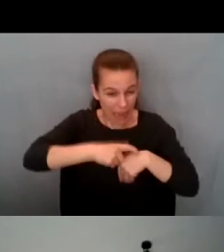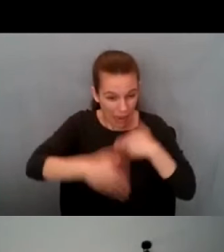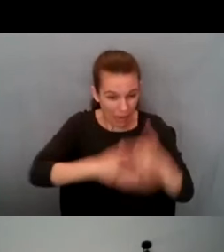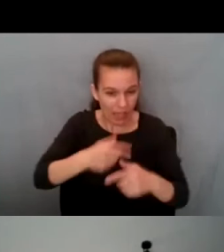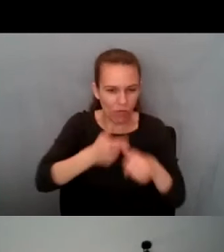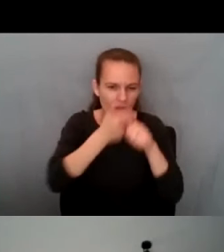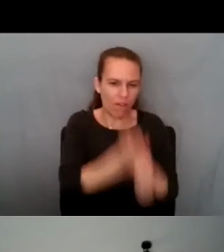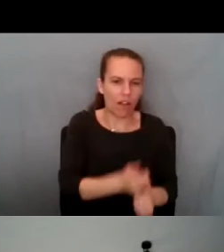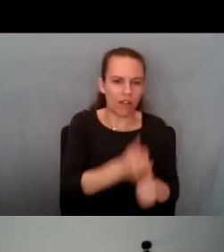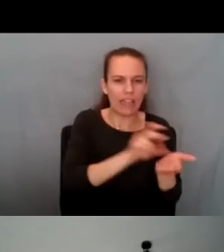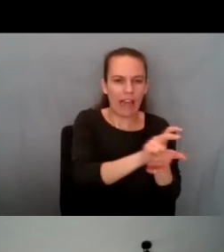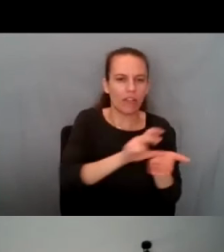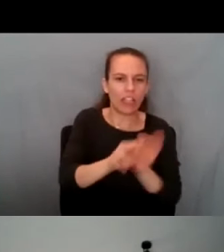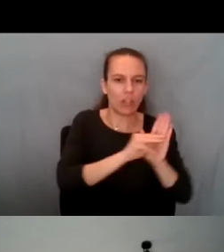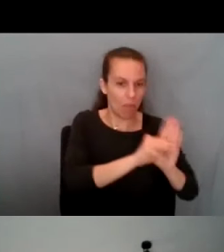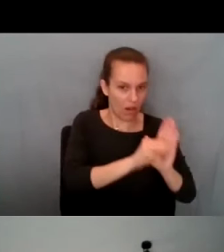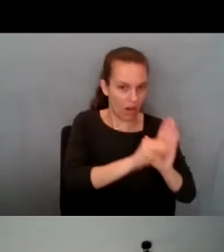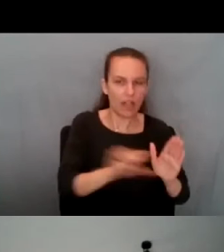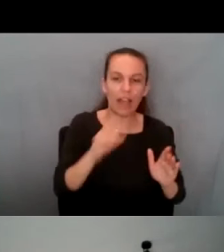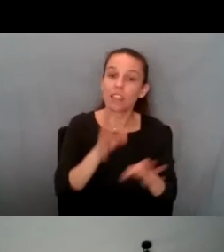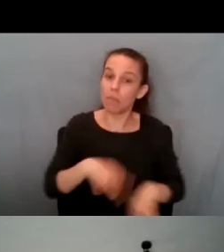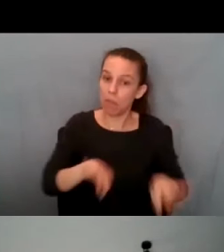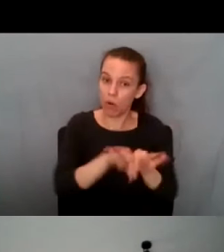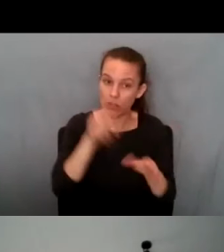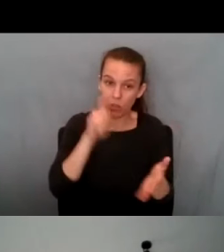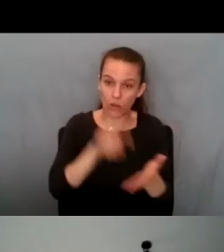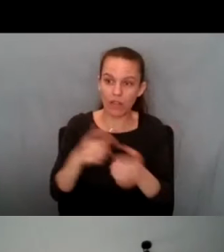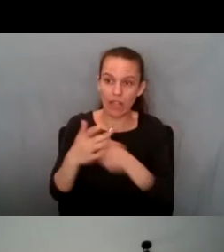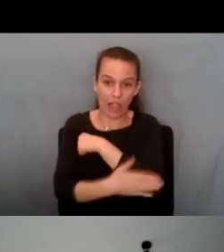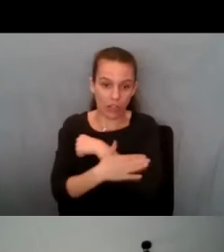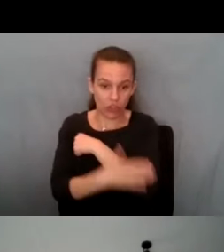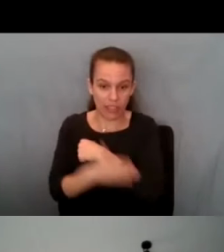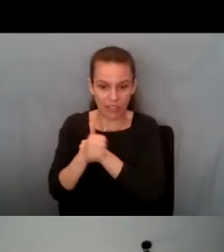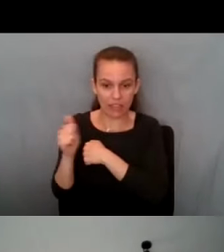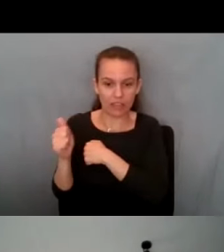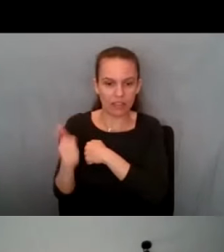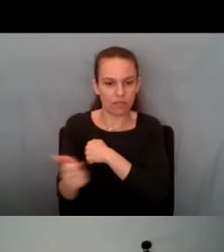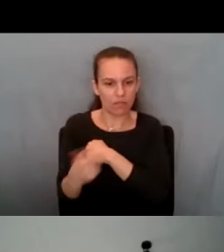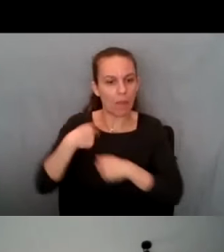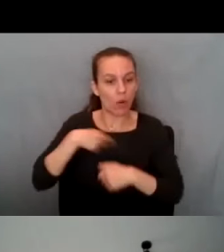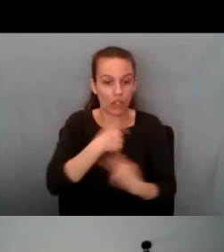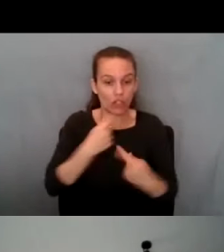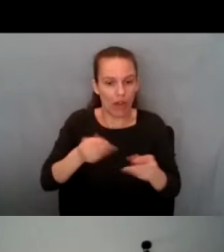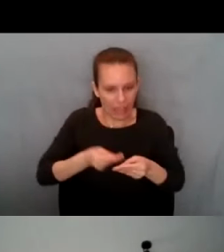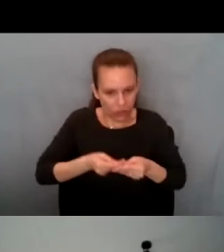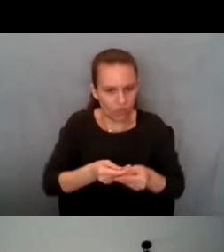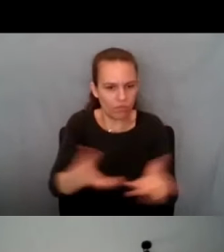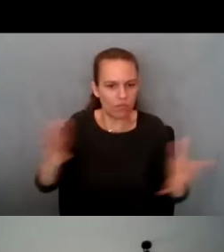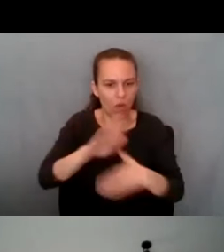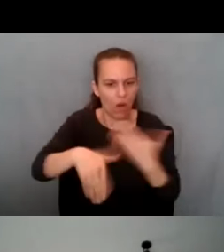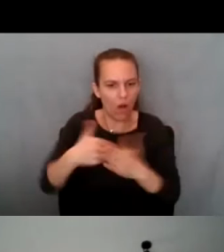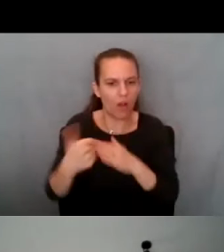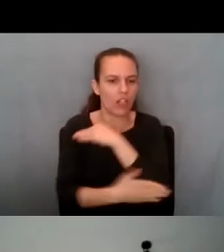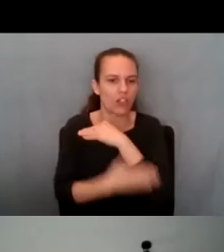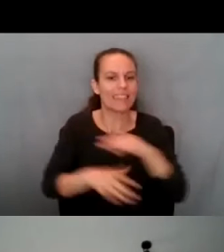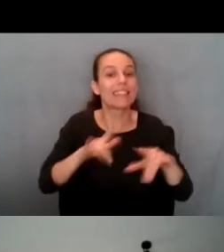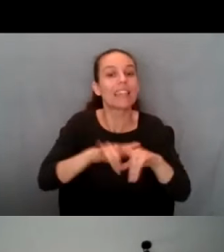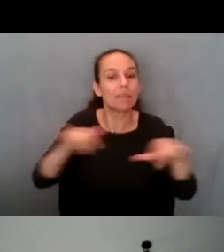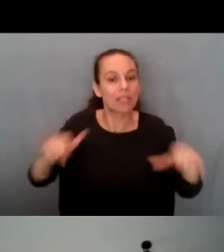as we said, it's very important to note that countries will attempt to roll them out in all countries at the same time to ensure that